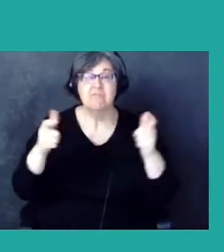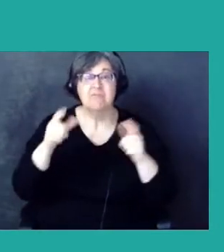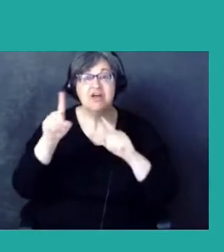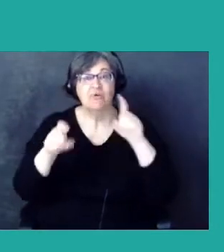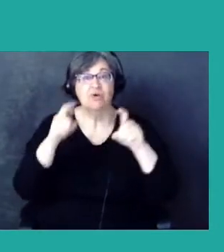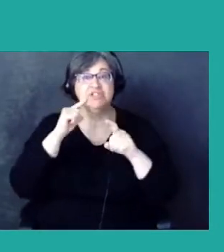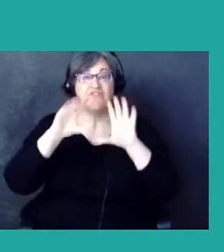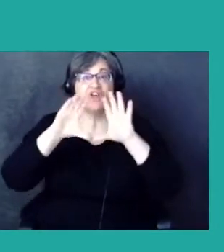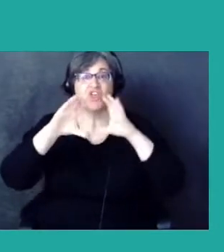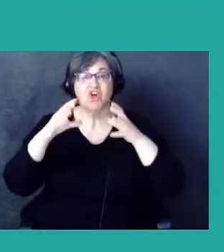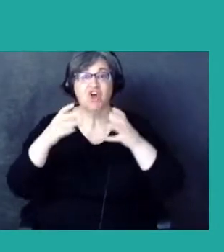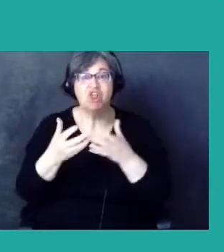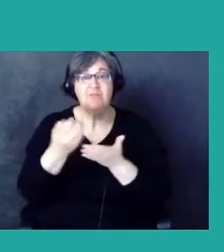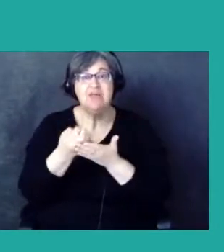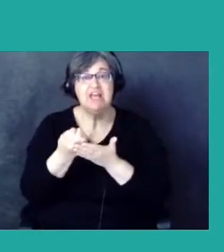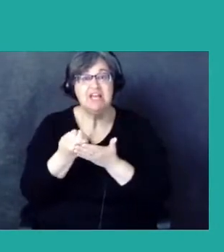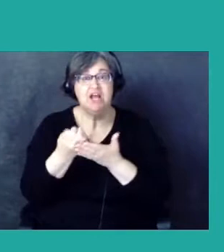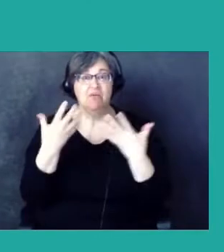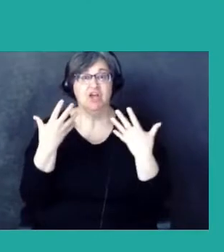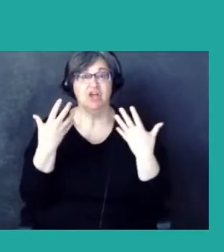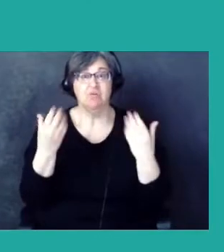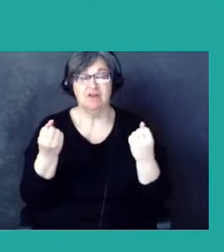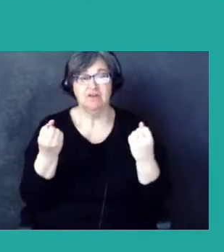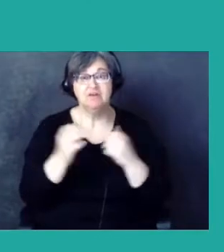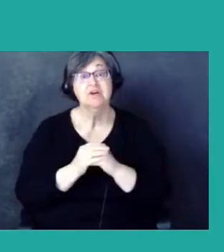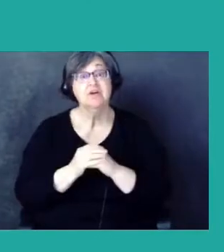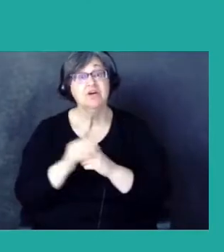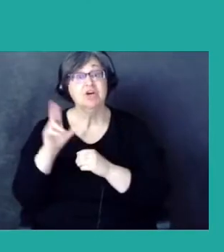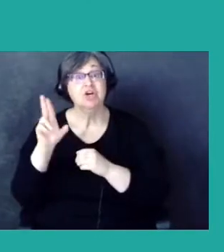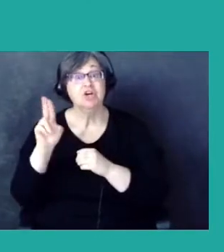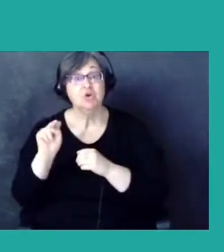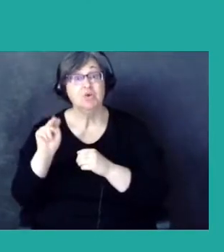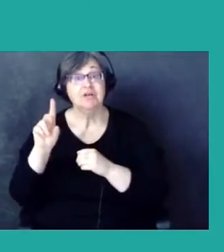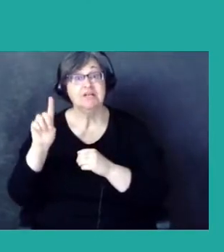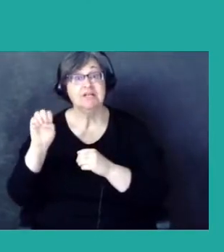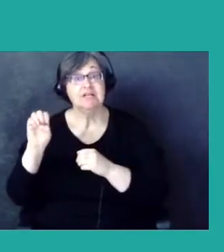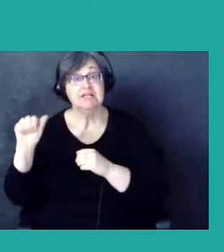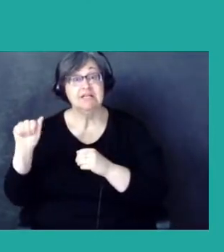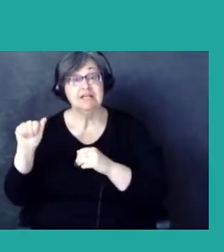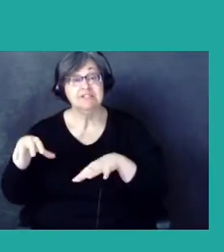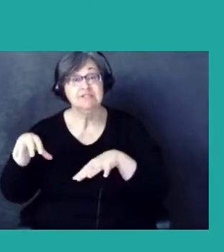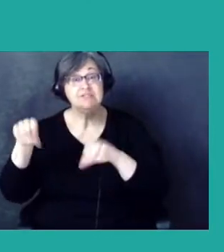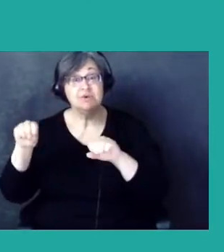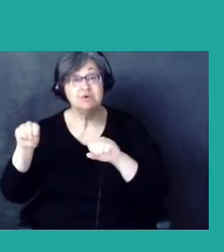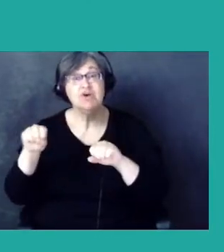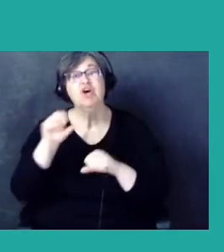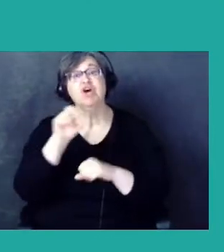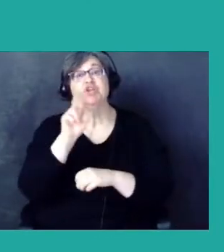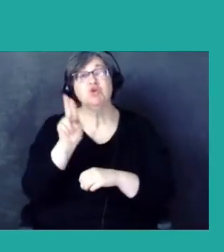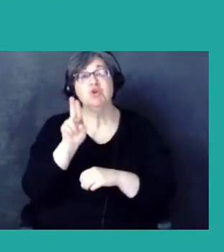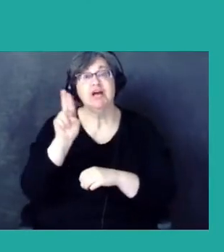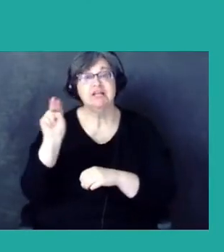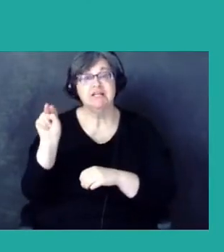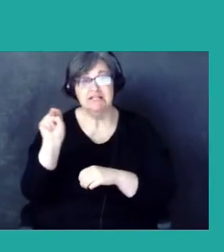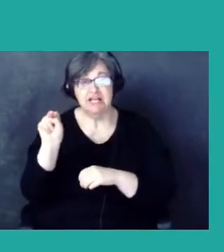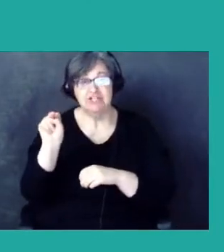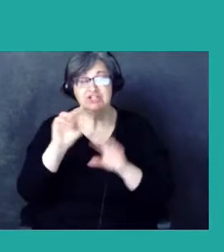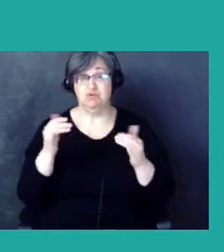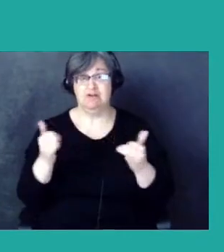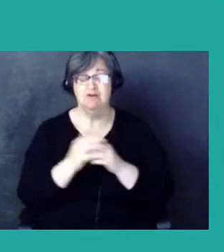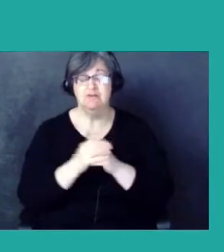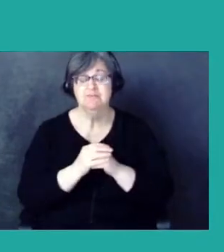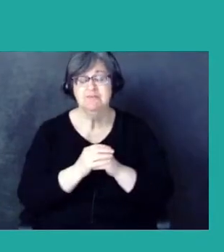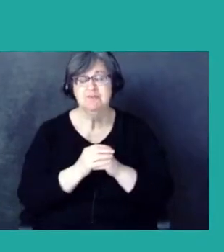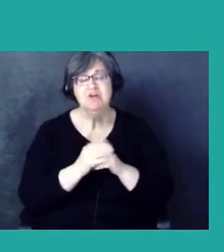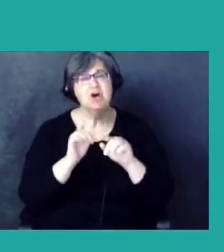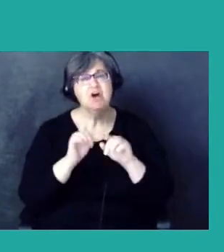economic recovery, which is hosted by UNDESA, the United Nations Department for Economic and Social Affairs.